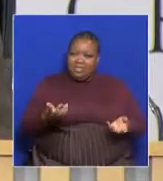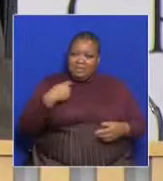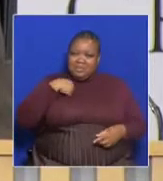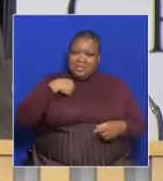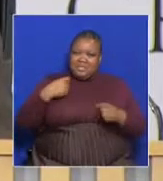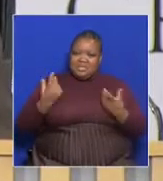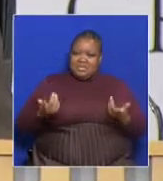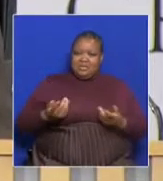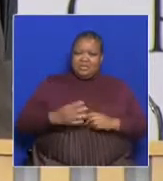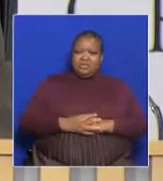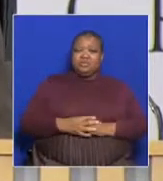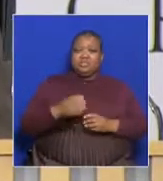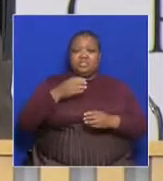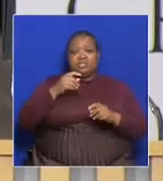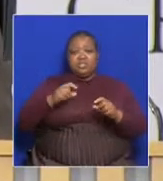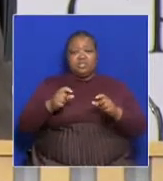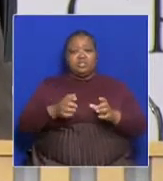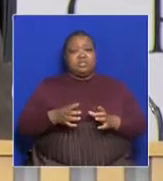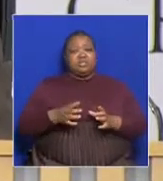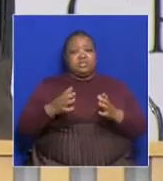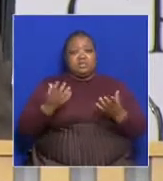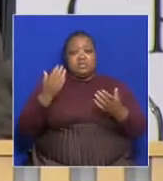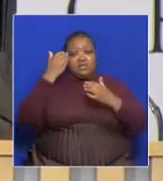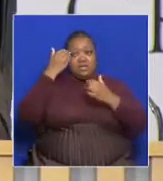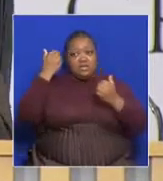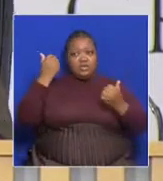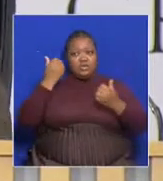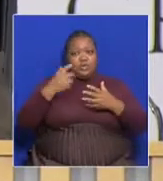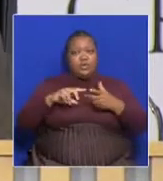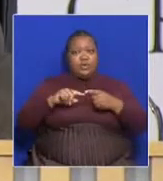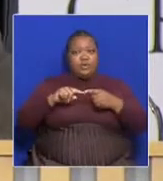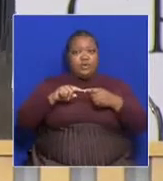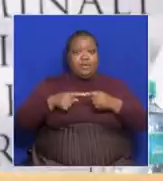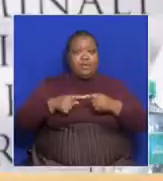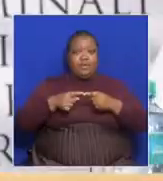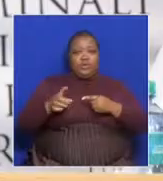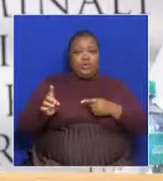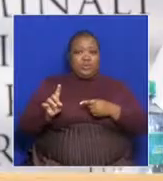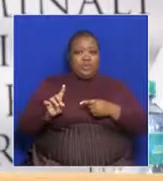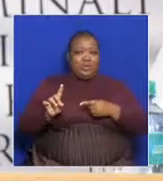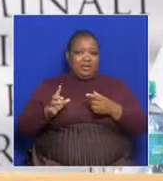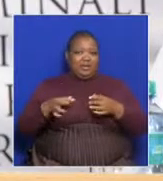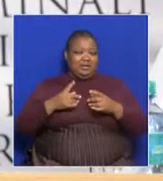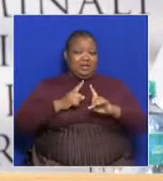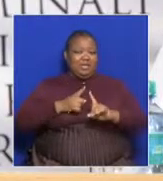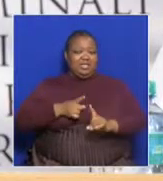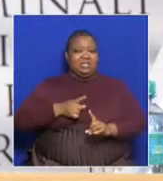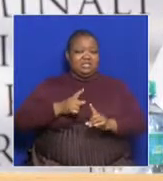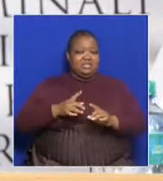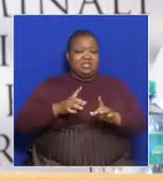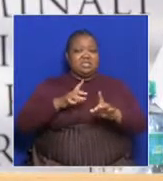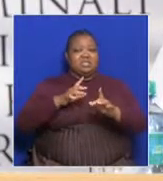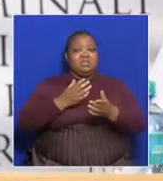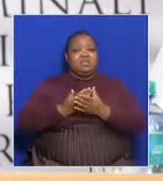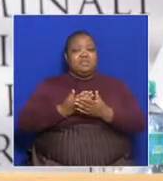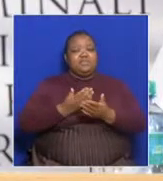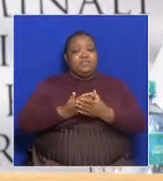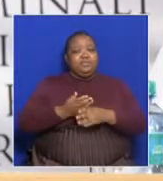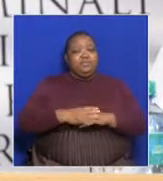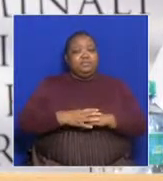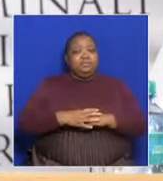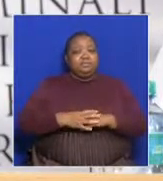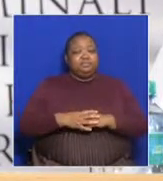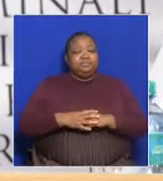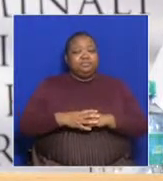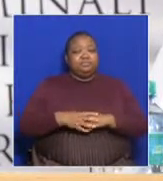know what seems to be the point of this, so that I can address your question. No, it's all right. You vehemently took issue with what I